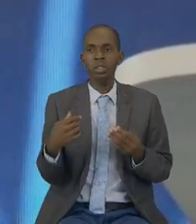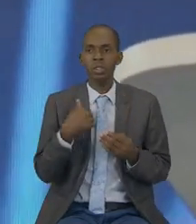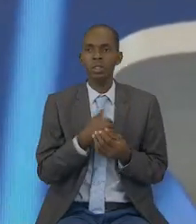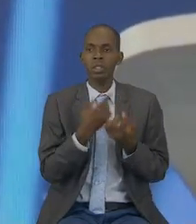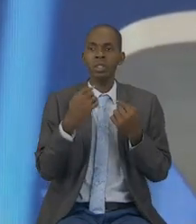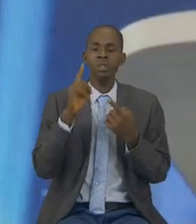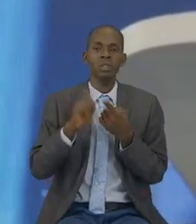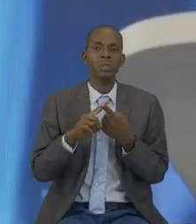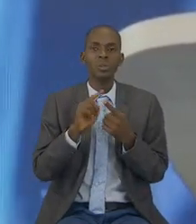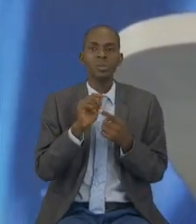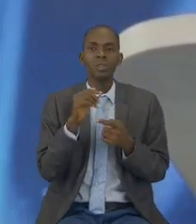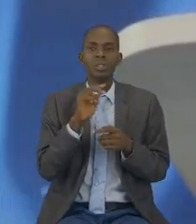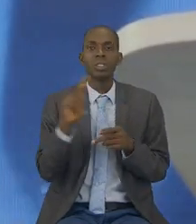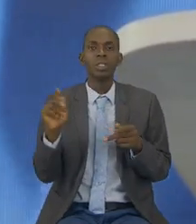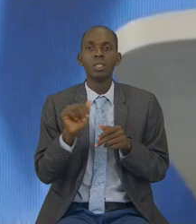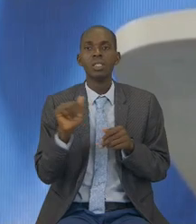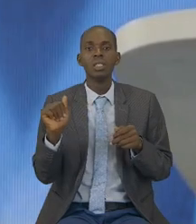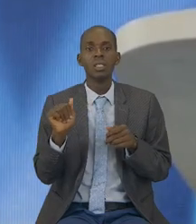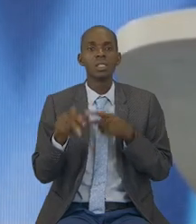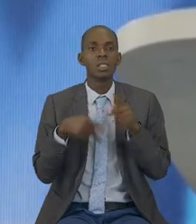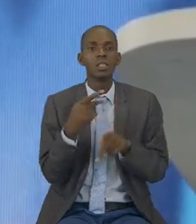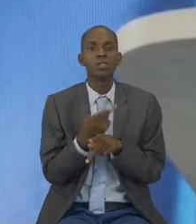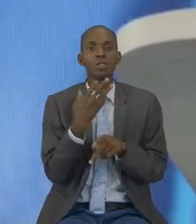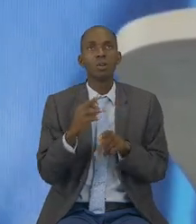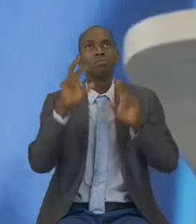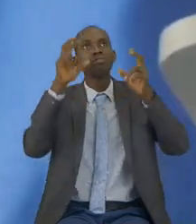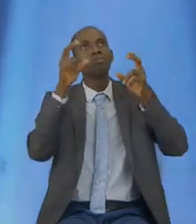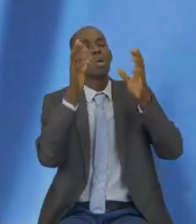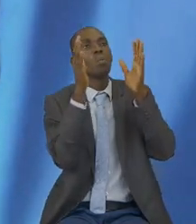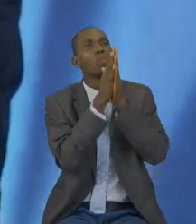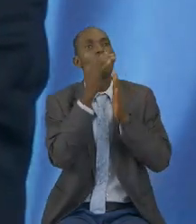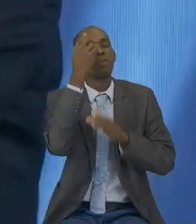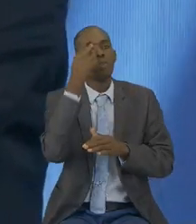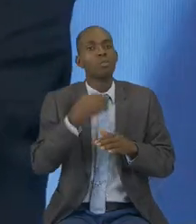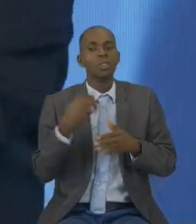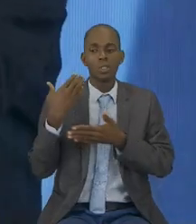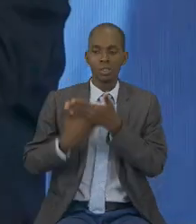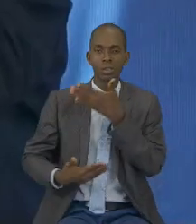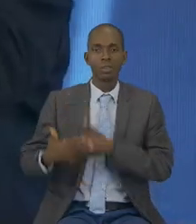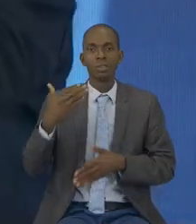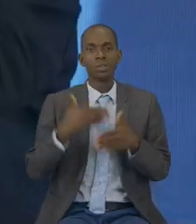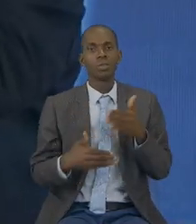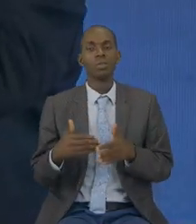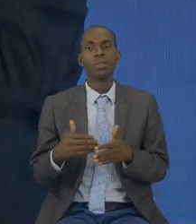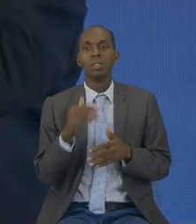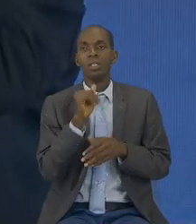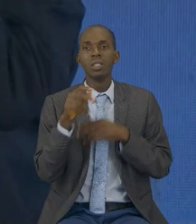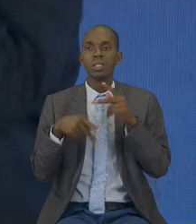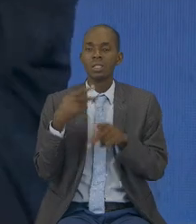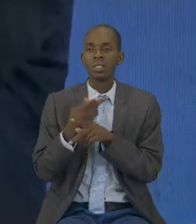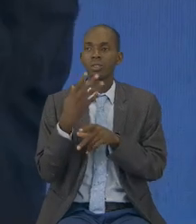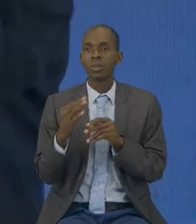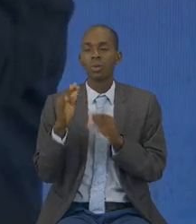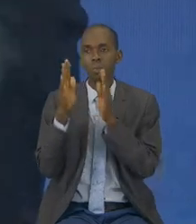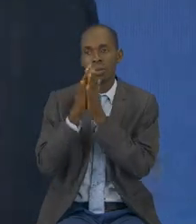a pray for me generation, a eat for me generation, a drink for me